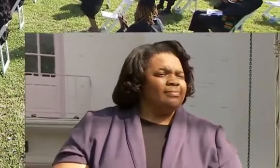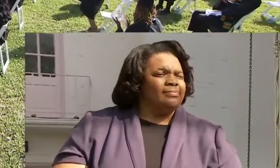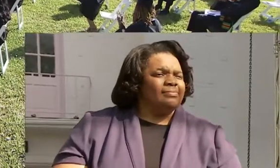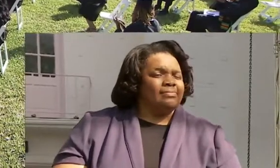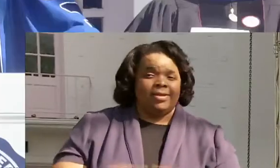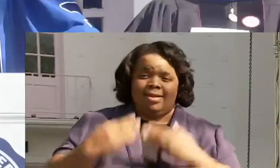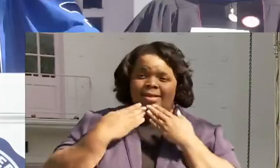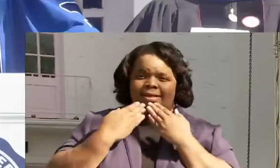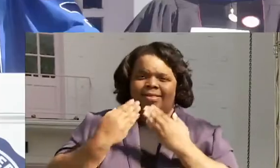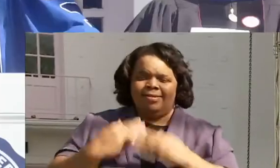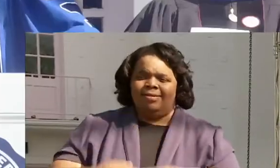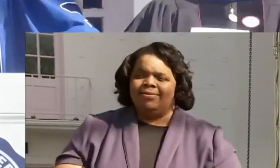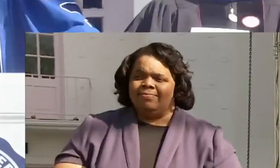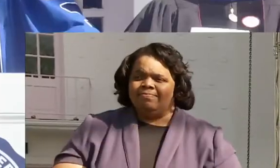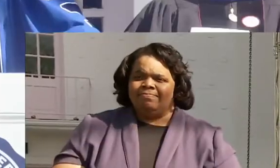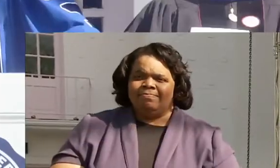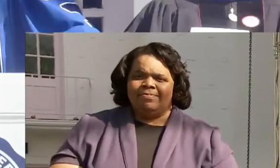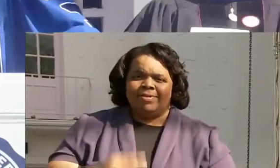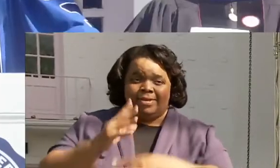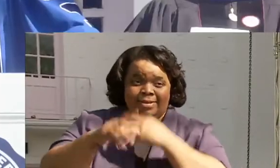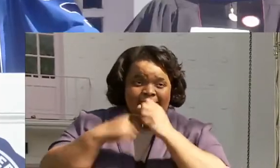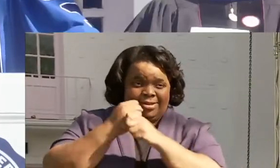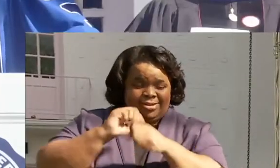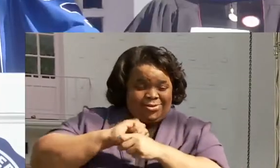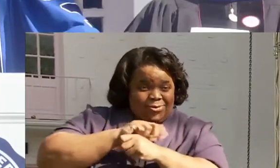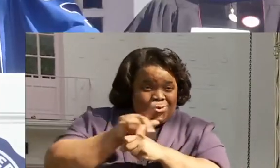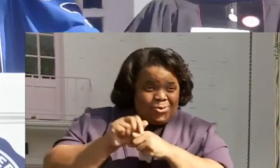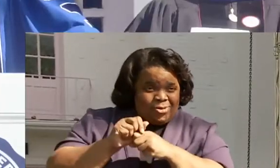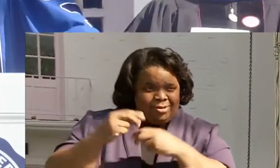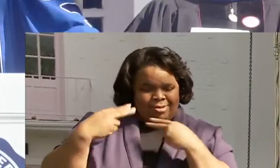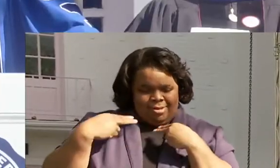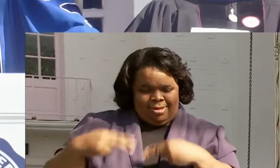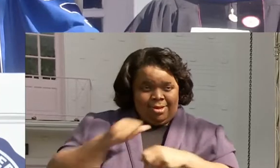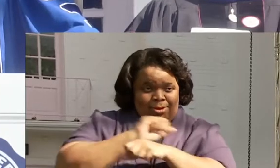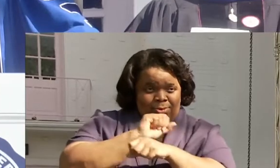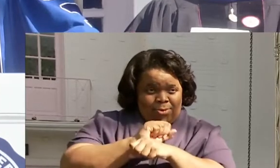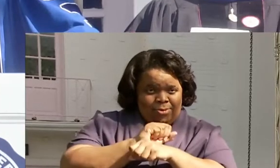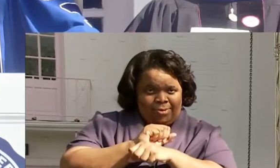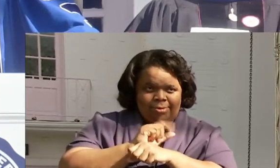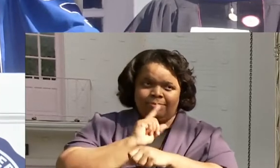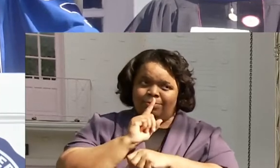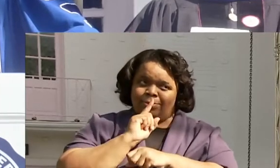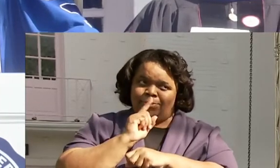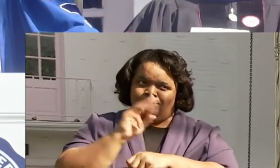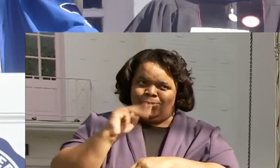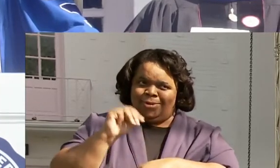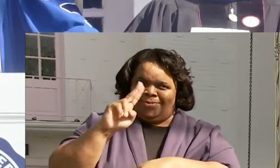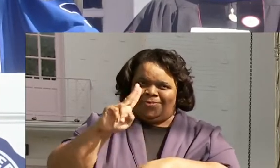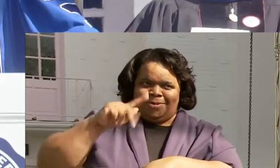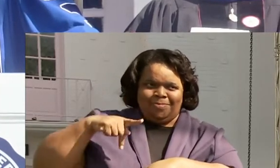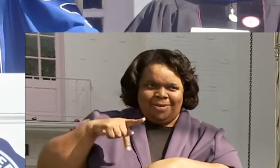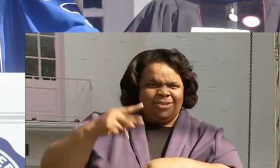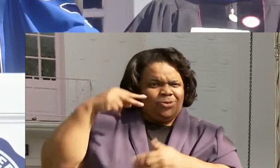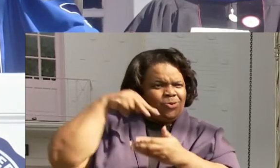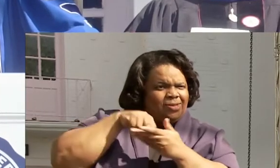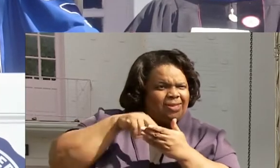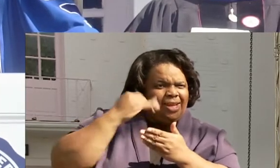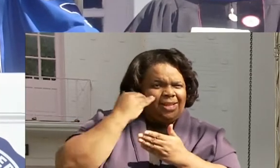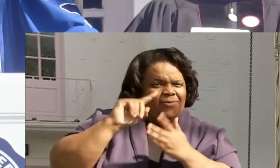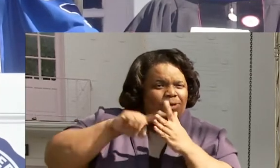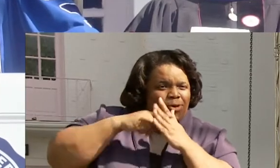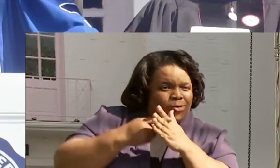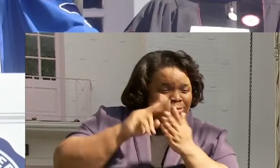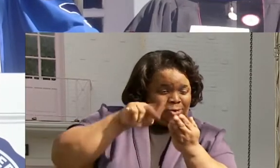Thank you. In a year of COVID, healthcare professionals are the real MVPs. So please stand if you are about to begin your career as a